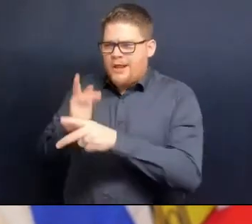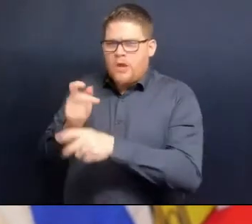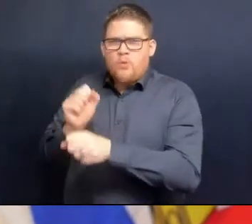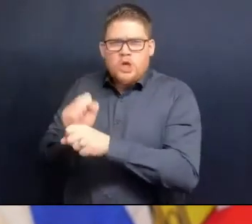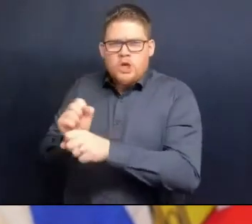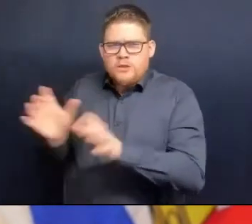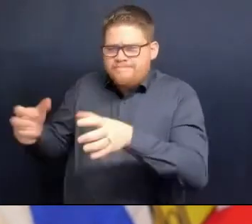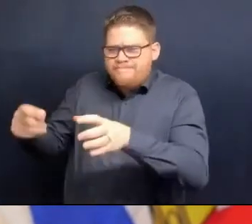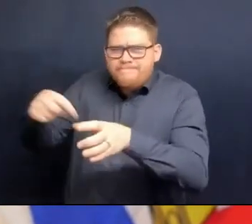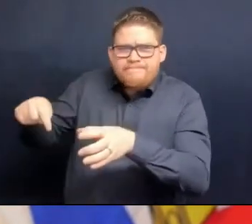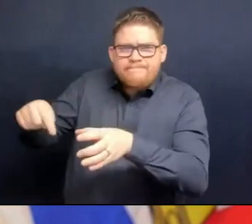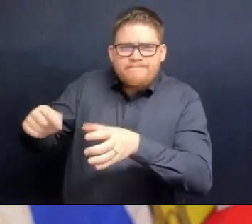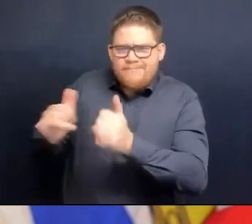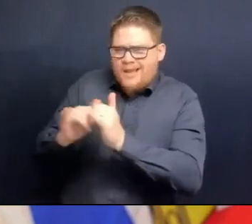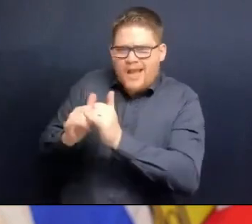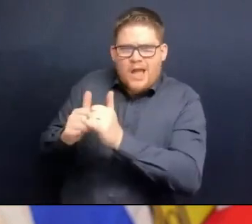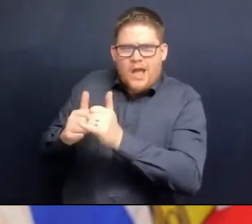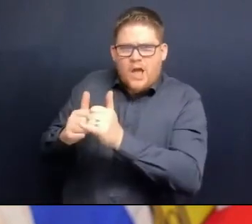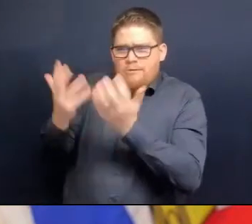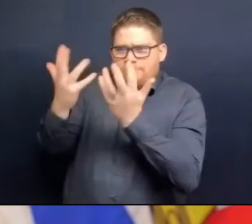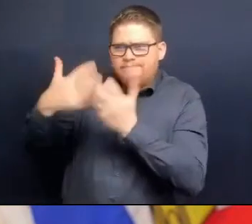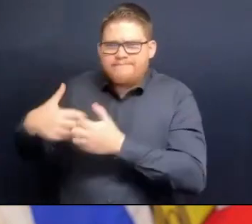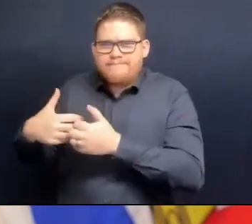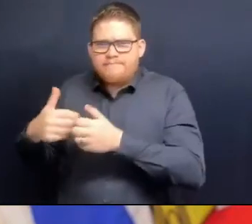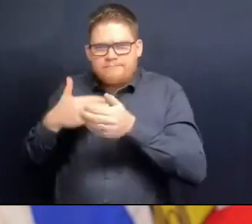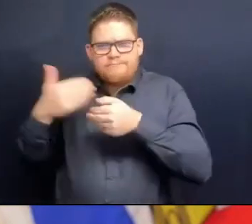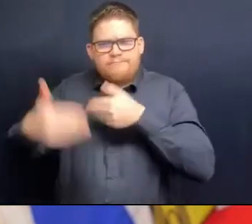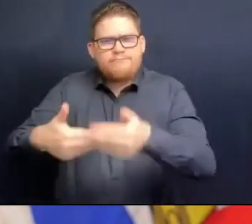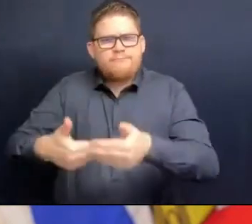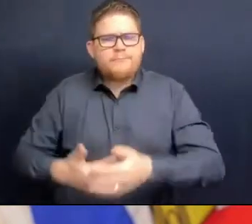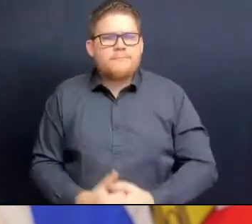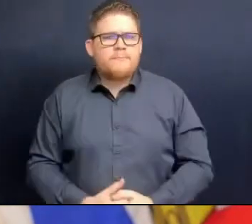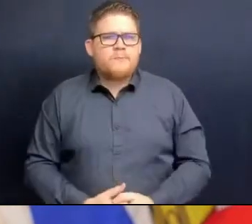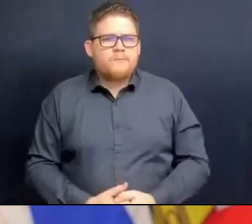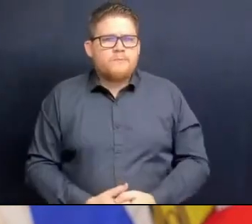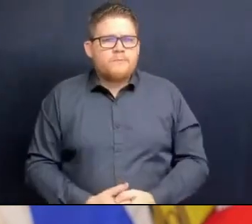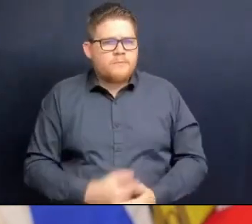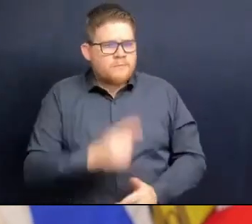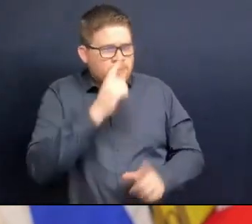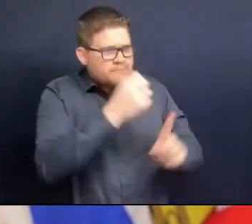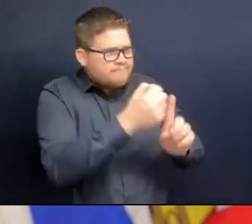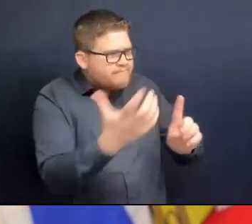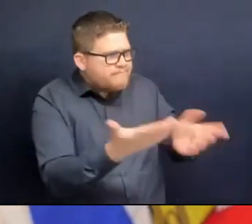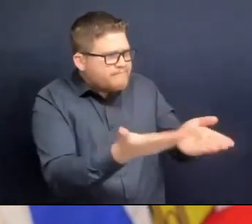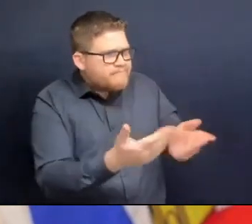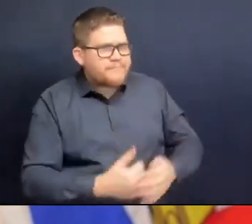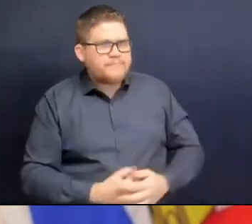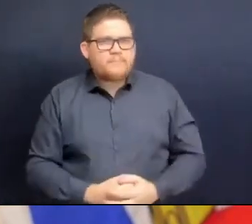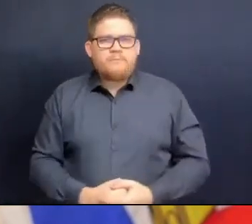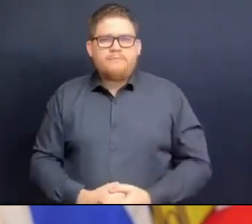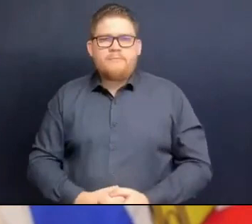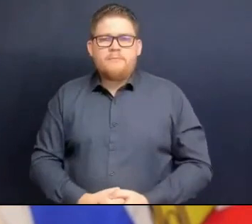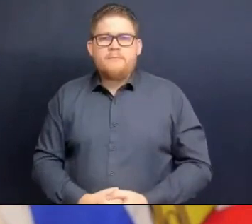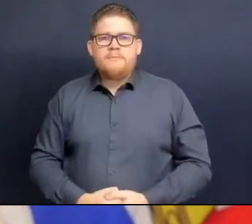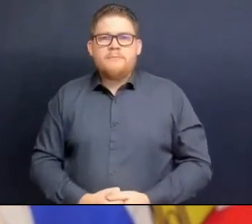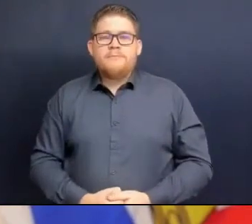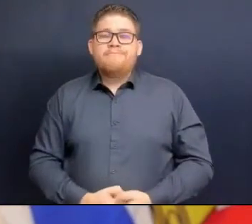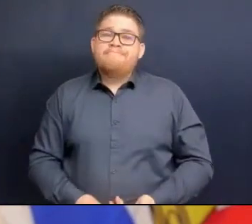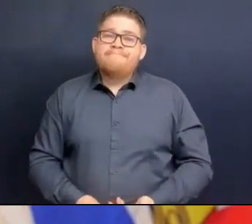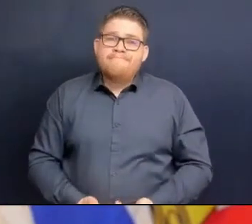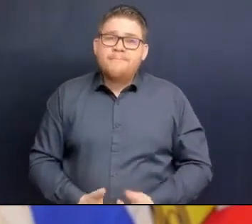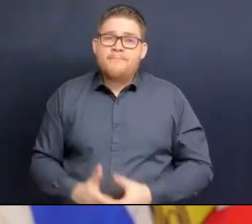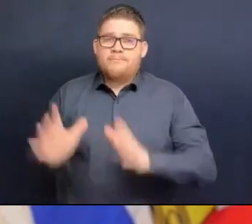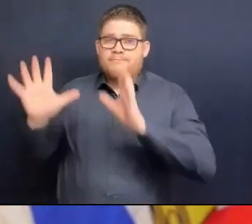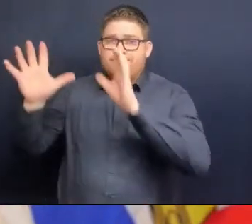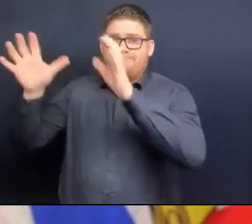for weeks? Yeah, so these are all the same healthcare workers. So as you know, there are some people, a smaller proportion of